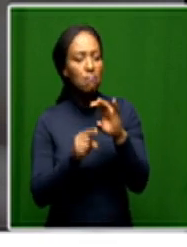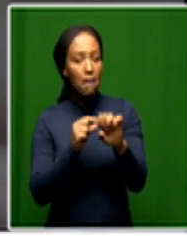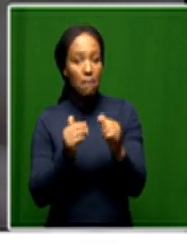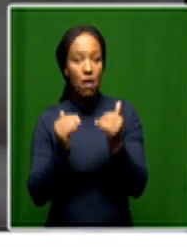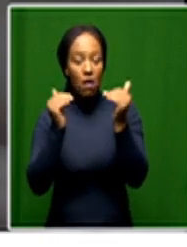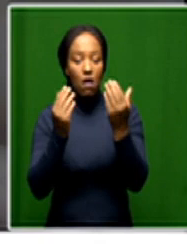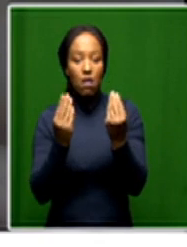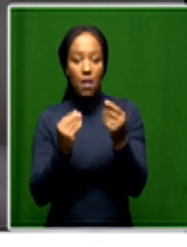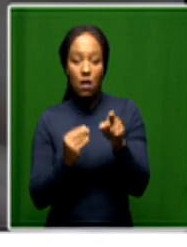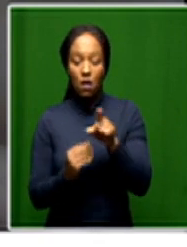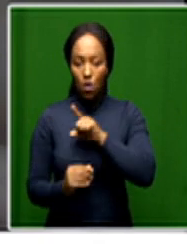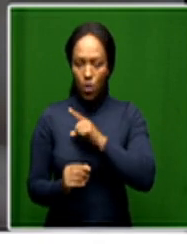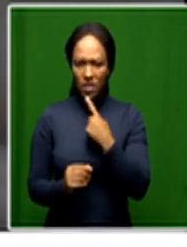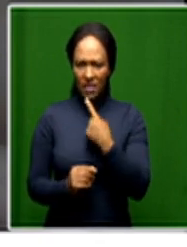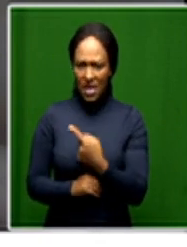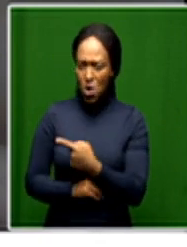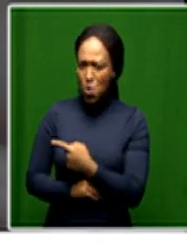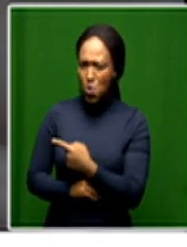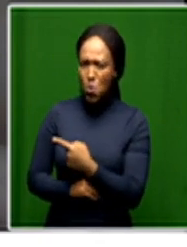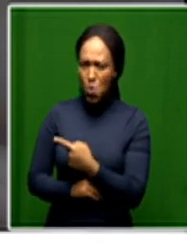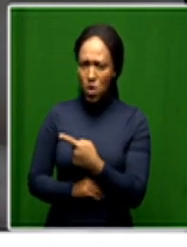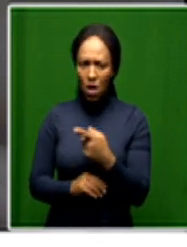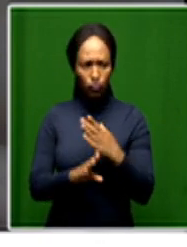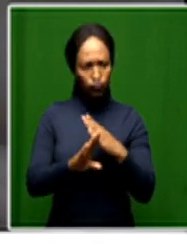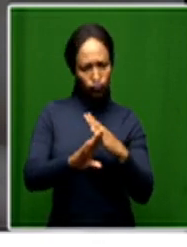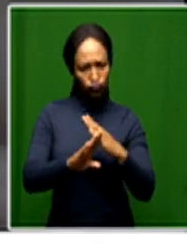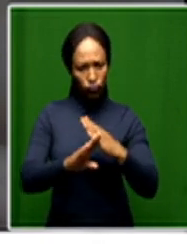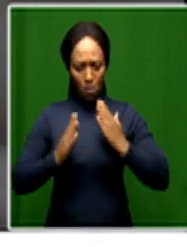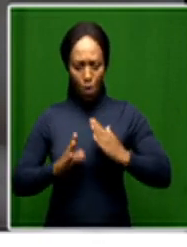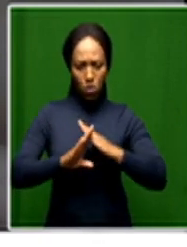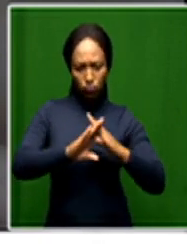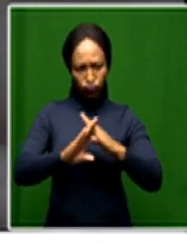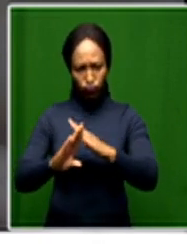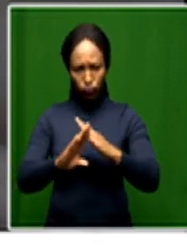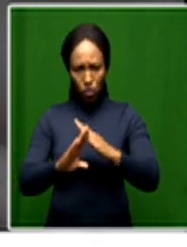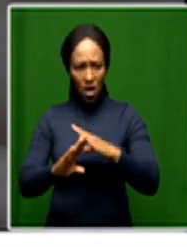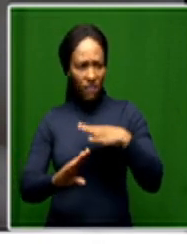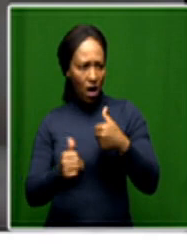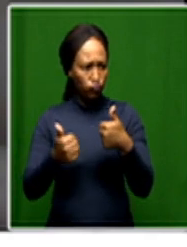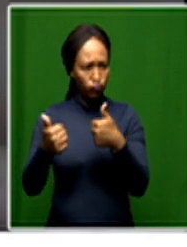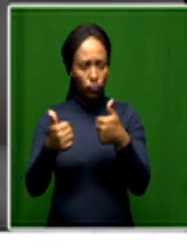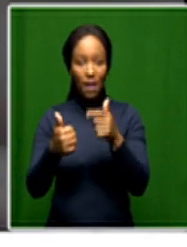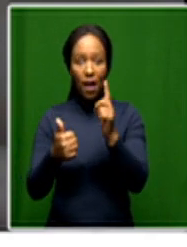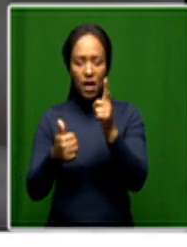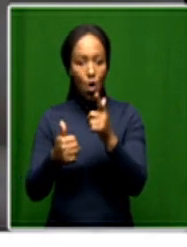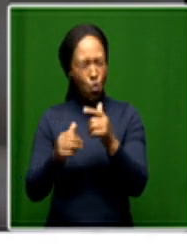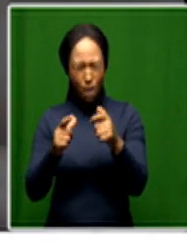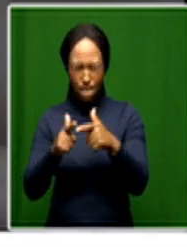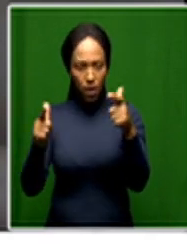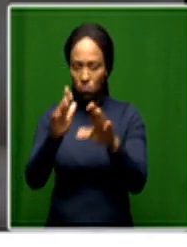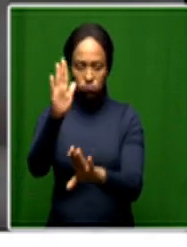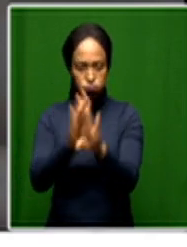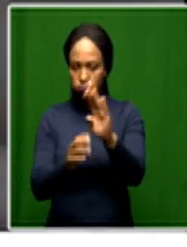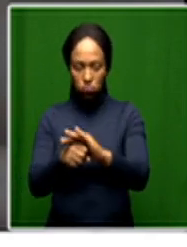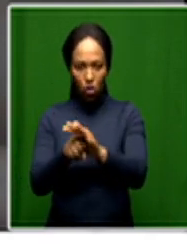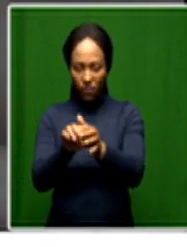And they thought that they were, you know, they hit herd immunity and they were fine, and then had a huge second wave because their second variant, in